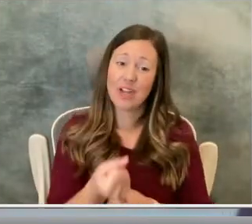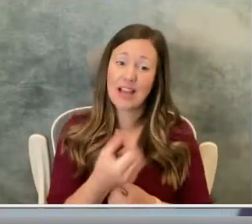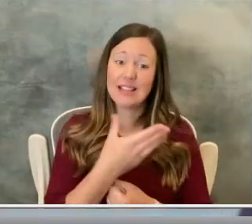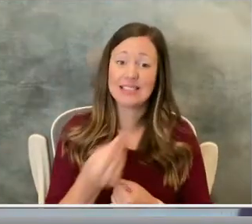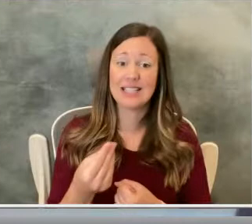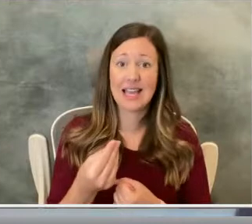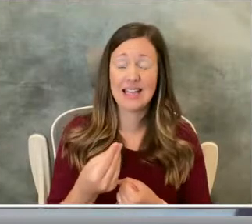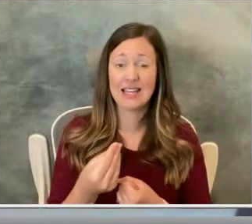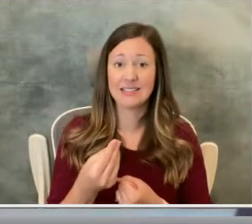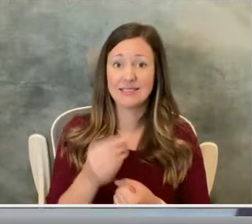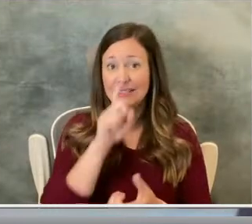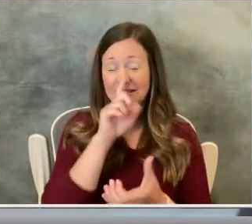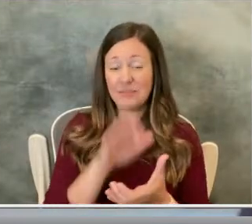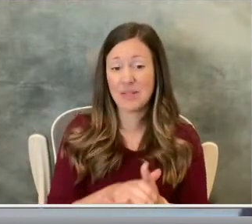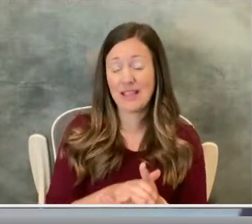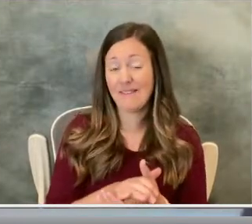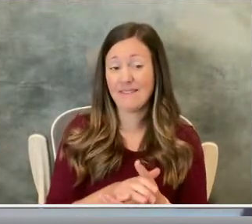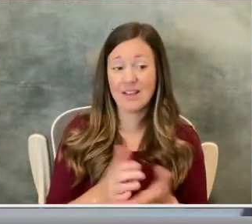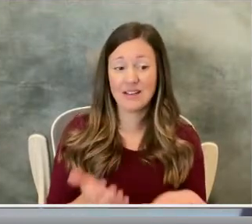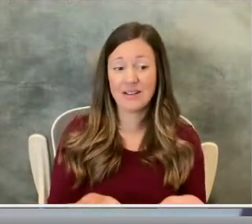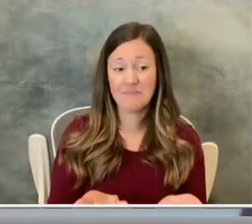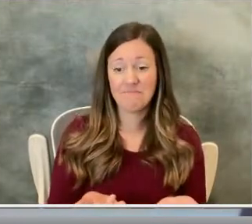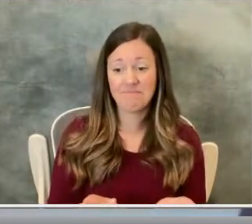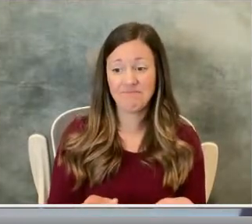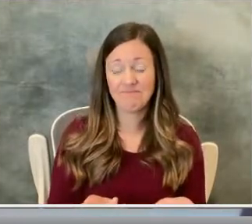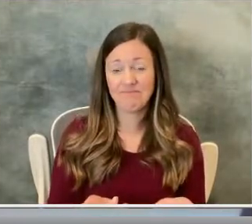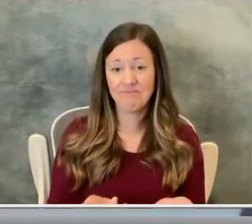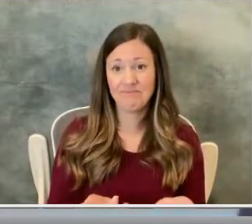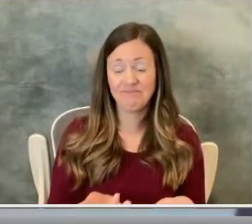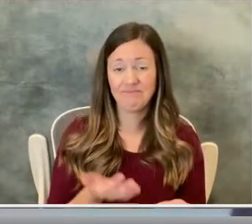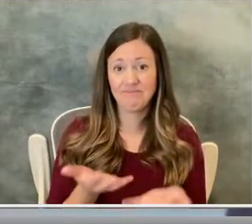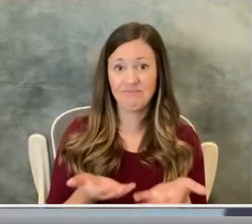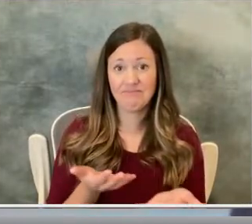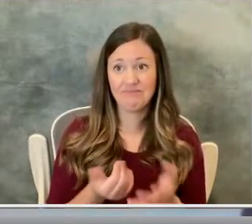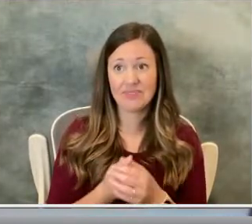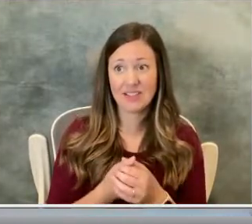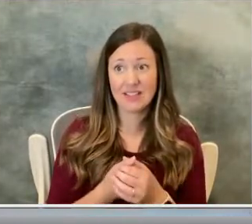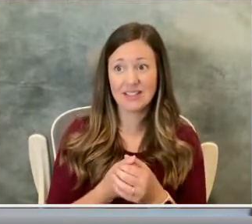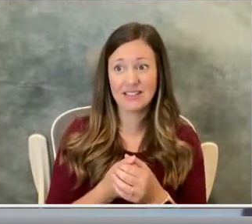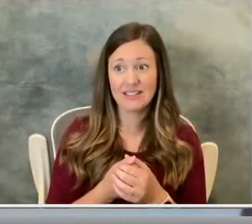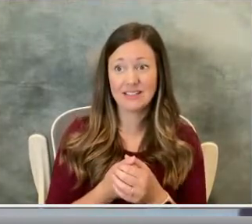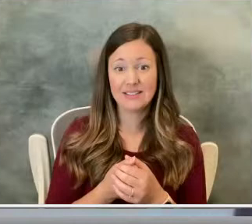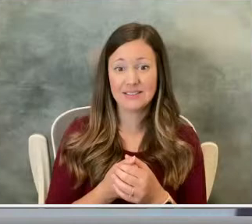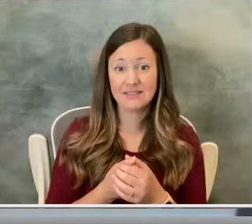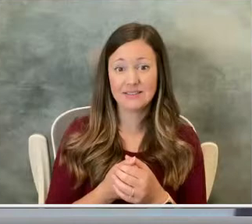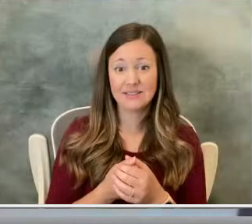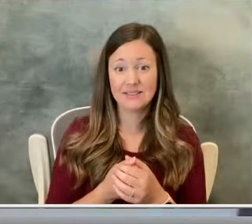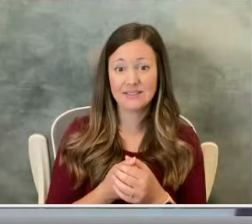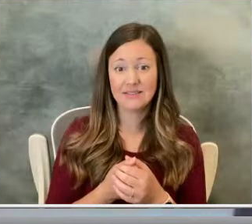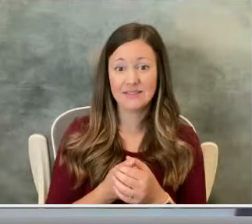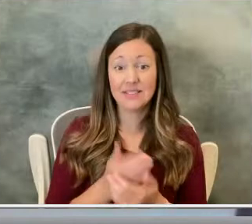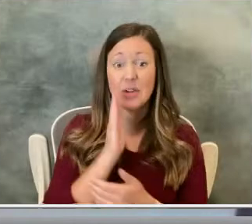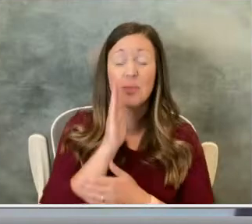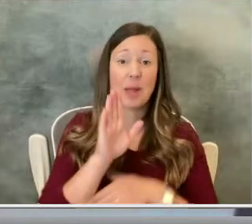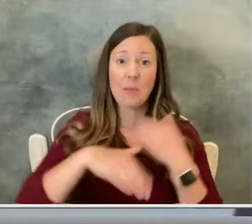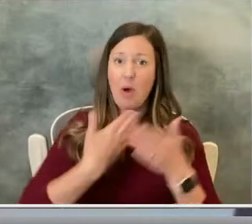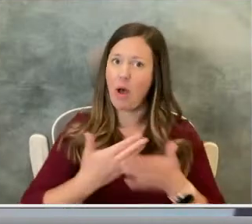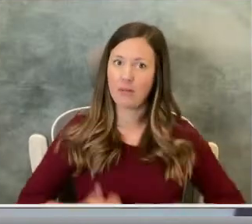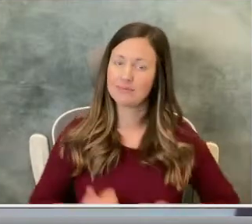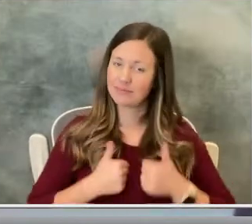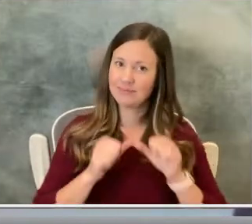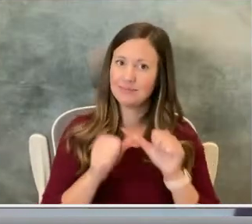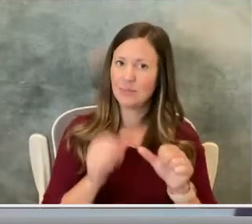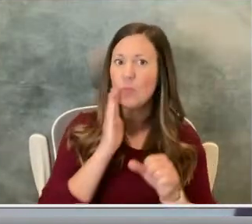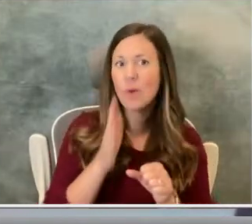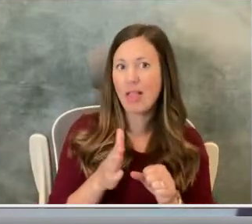that that we will all walk another day, right? And